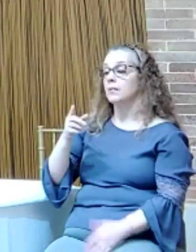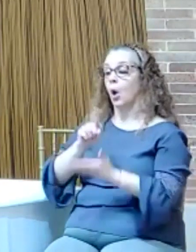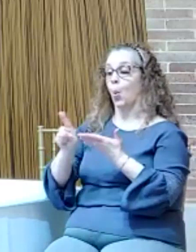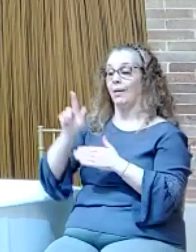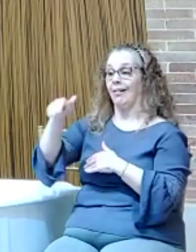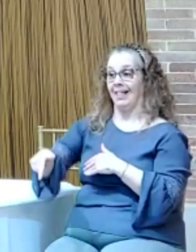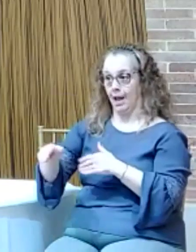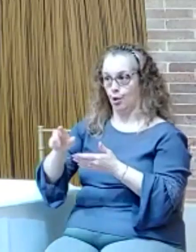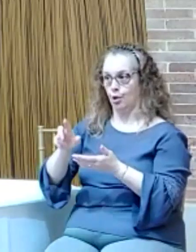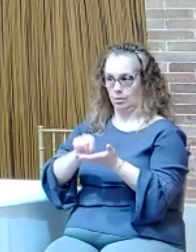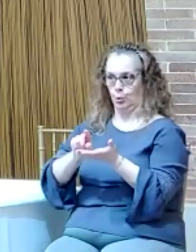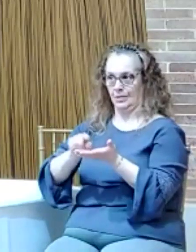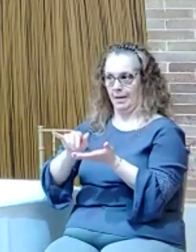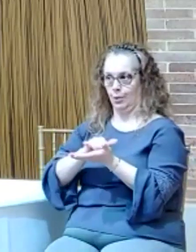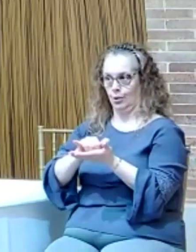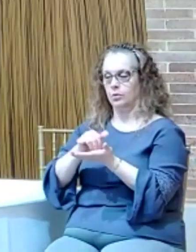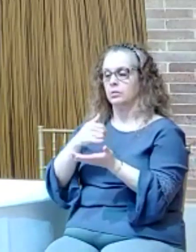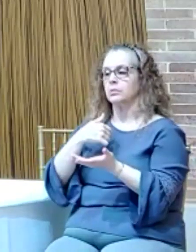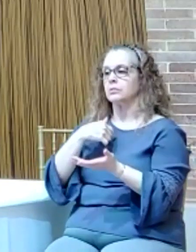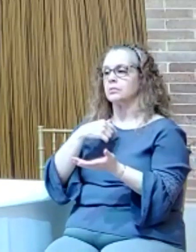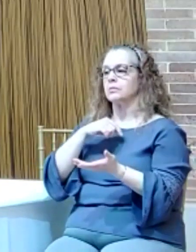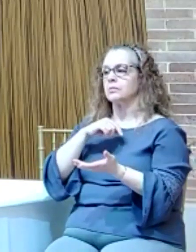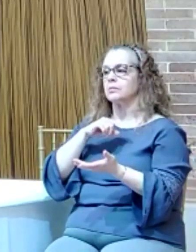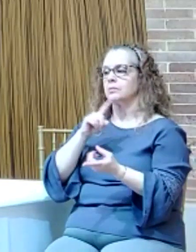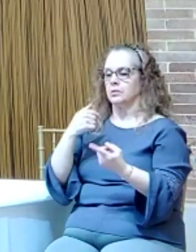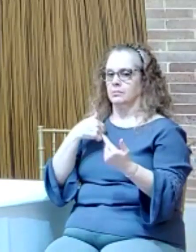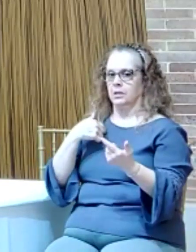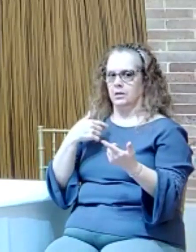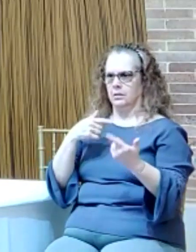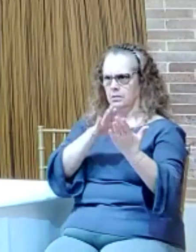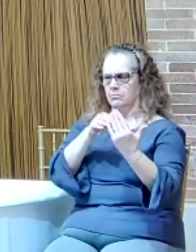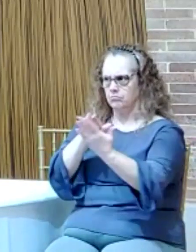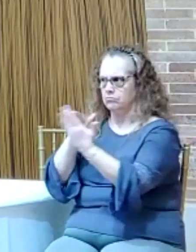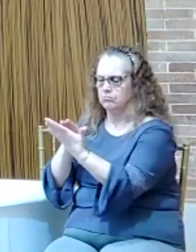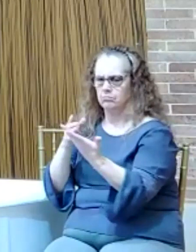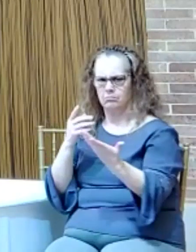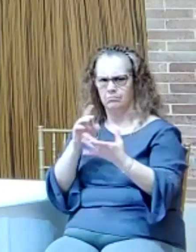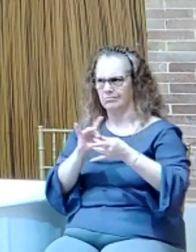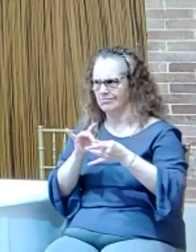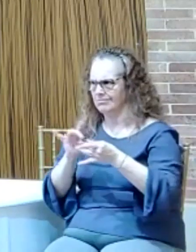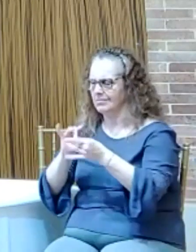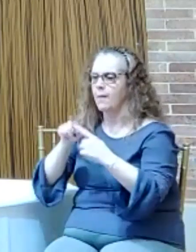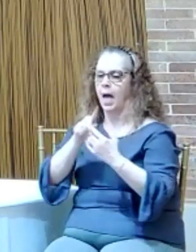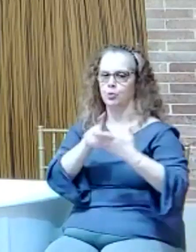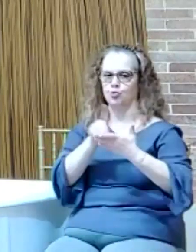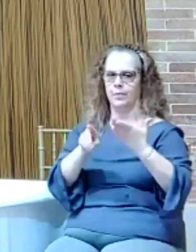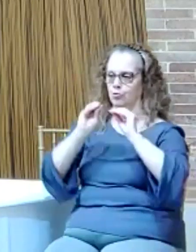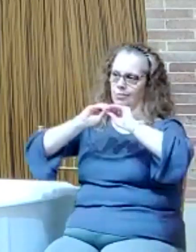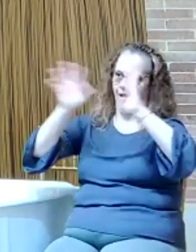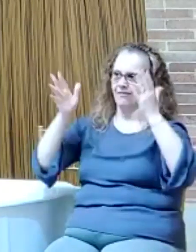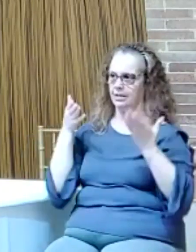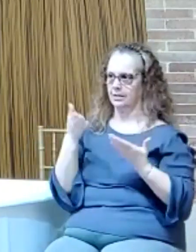piece uh so I was Off to the Races addressing the Discrimination that obviously still persisted in the real